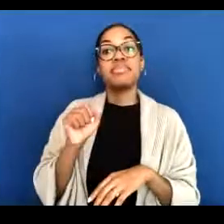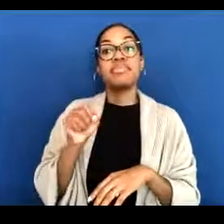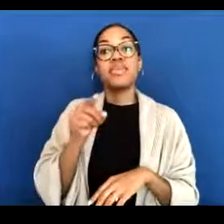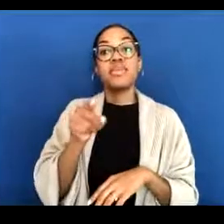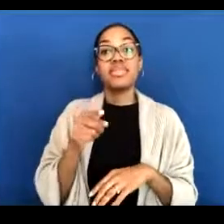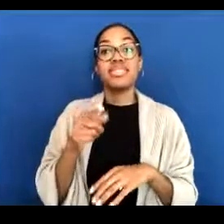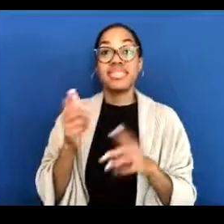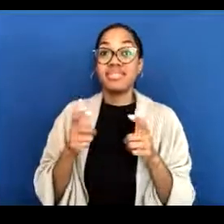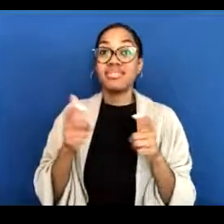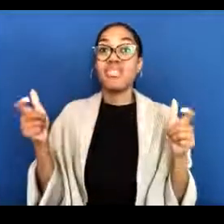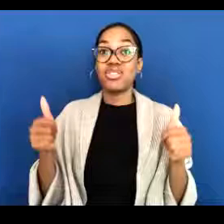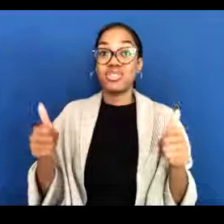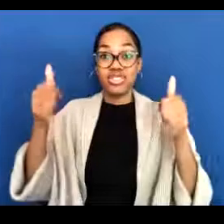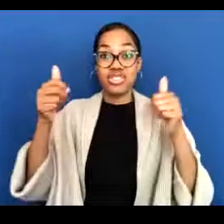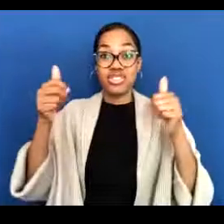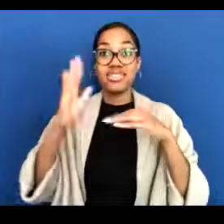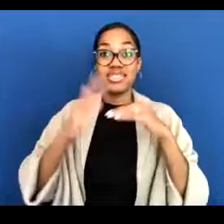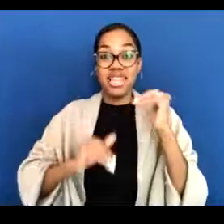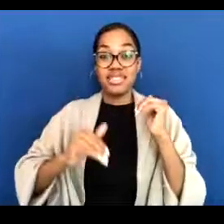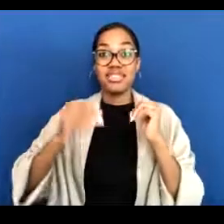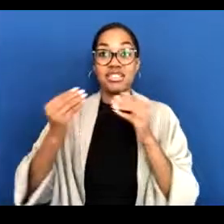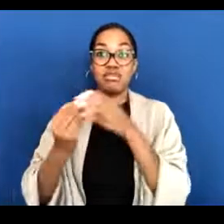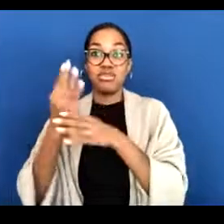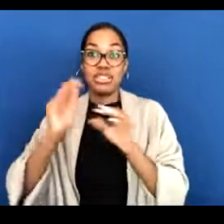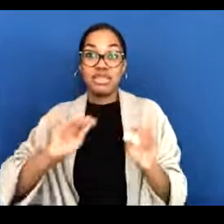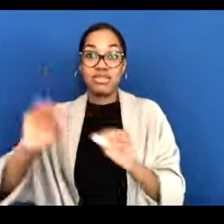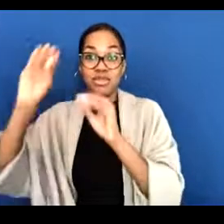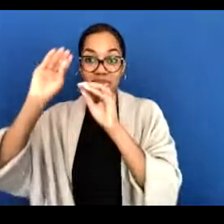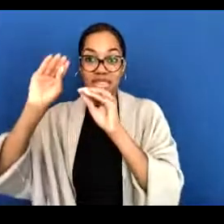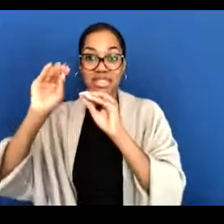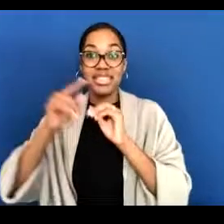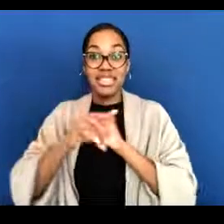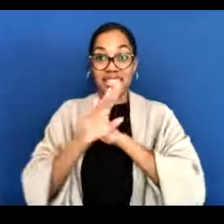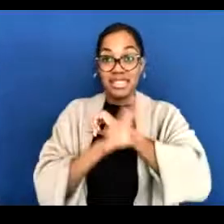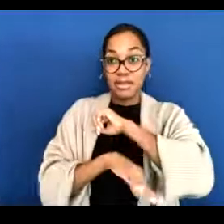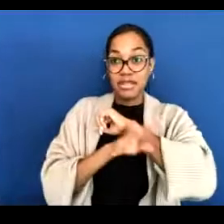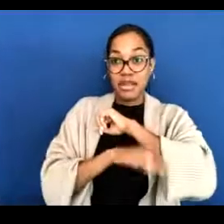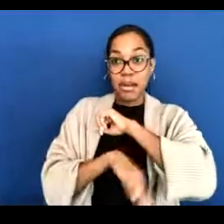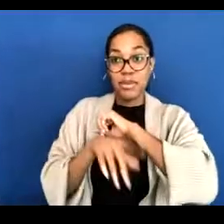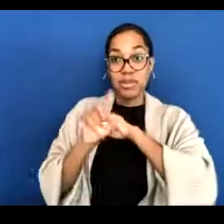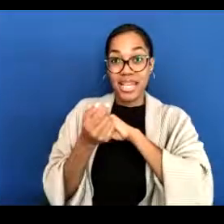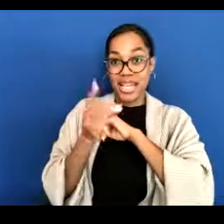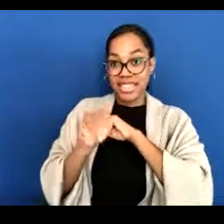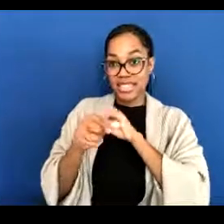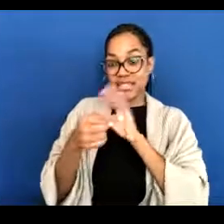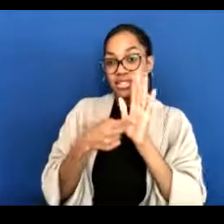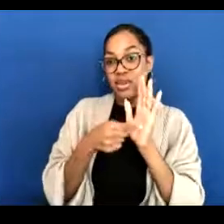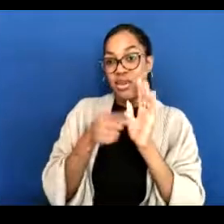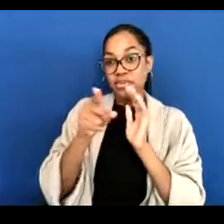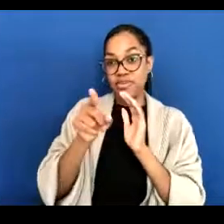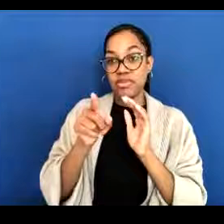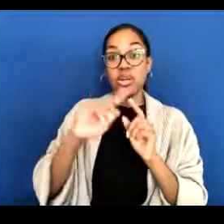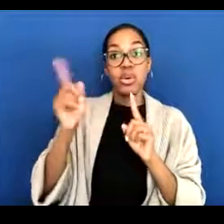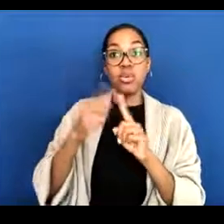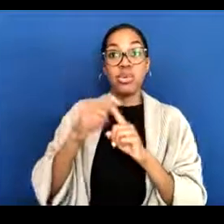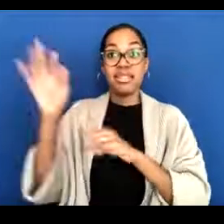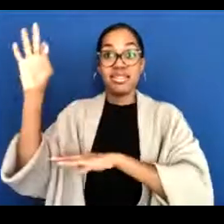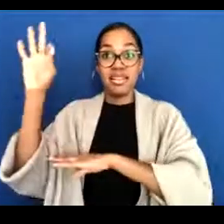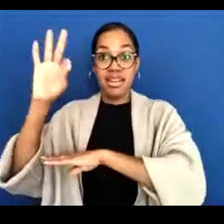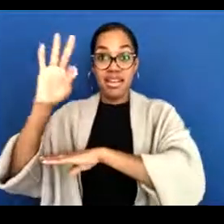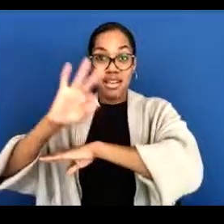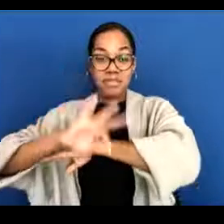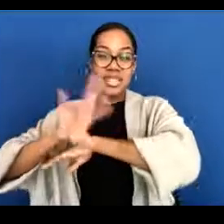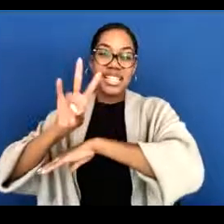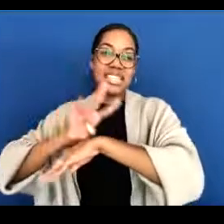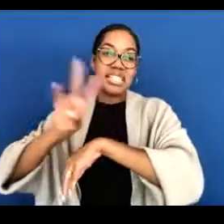is an example here from September of 2018, showing what our radar images look like. As the sun goes down just after 7 o'clock,